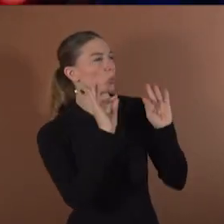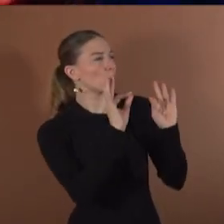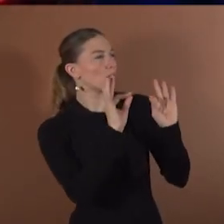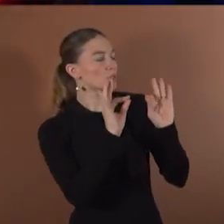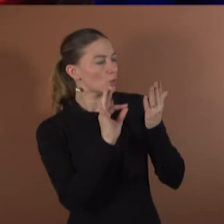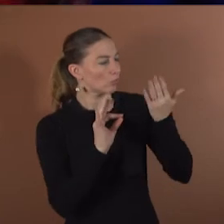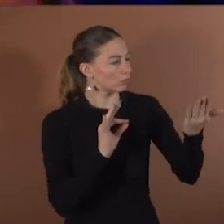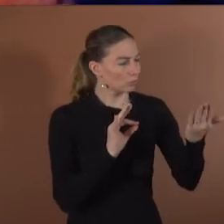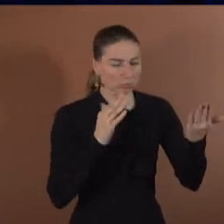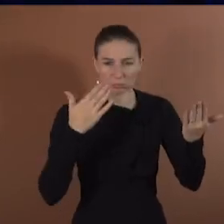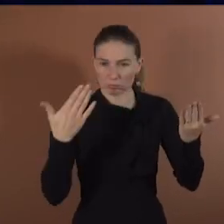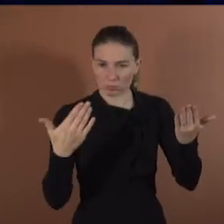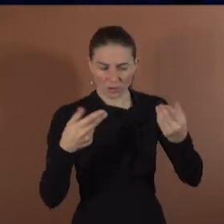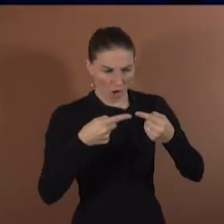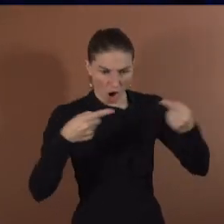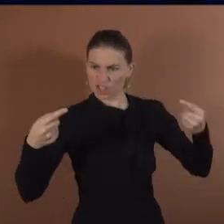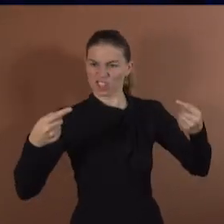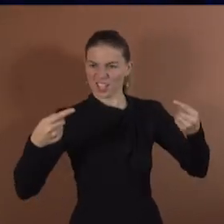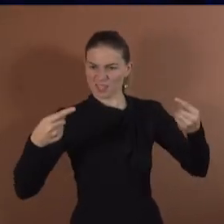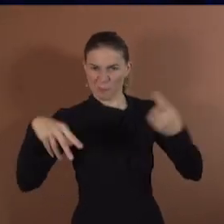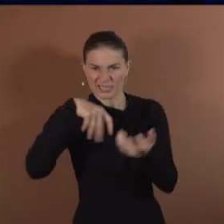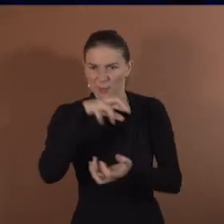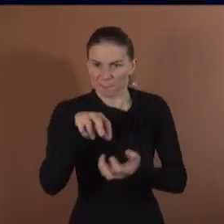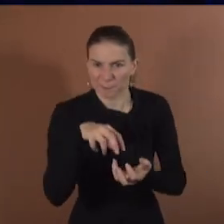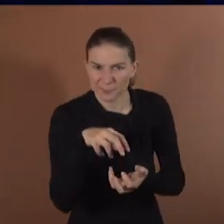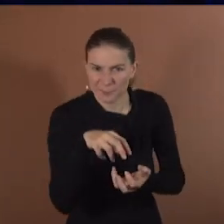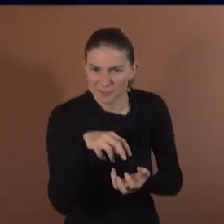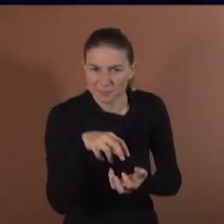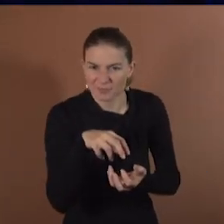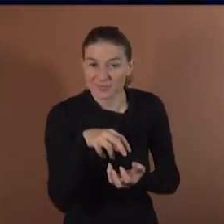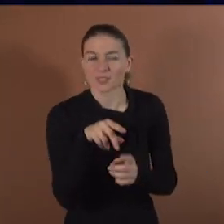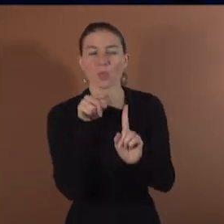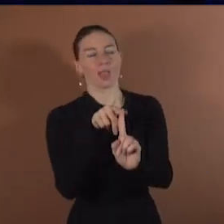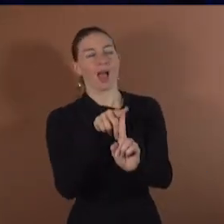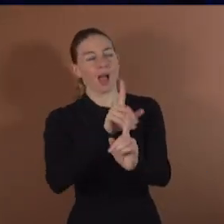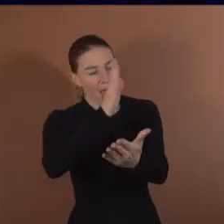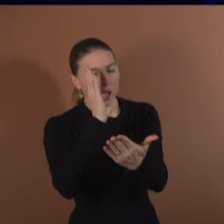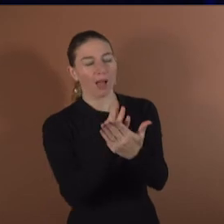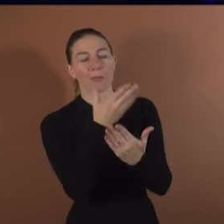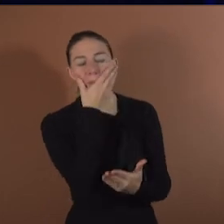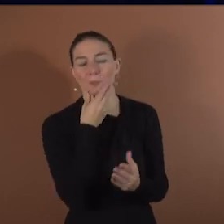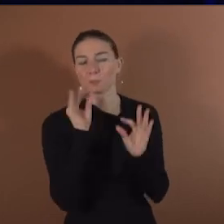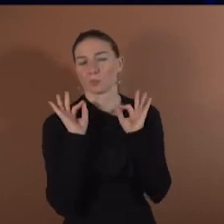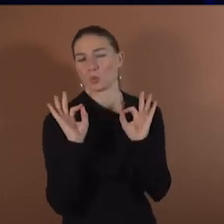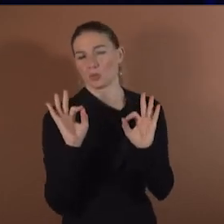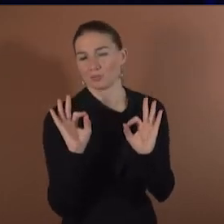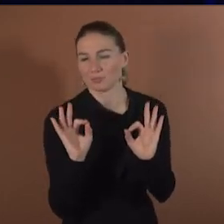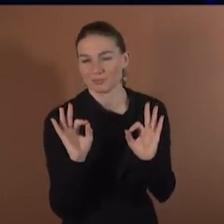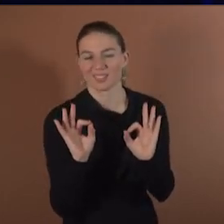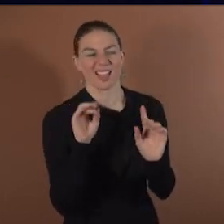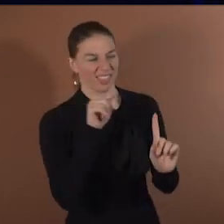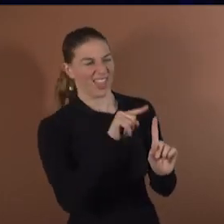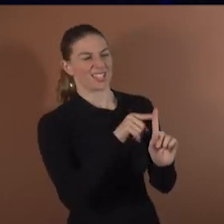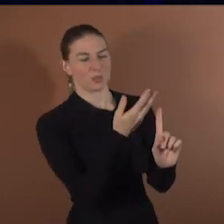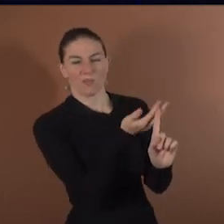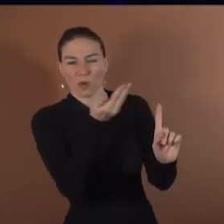contrasting things and messing them up. And that's what real beauty is. That's where it really comes from. And I think